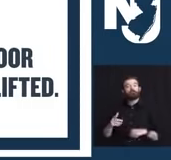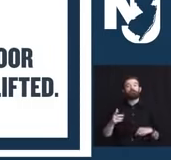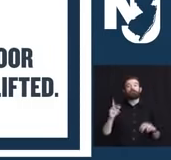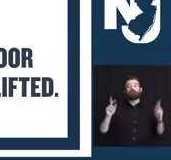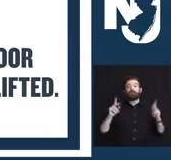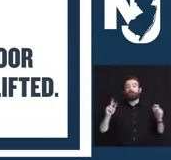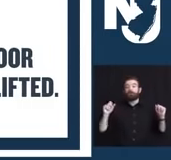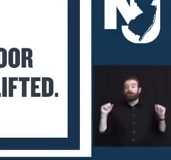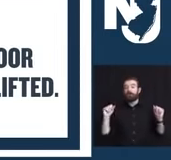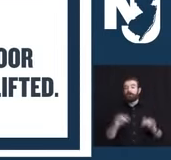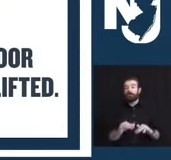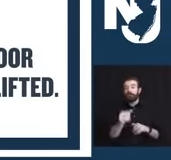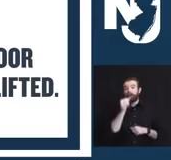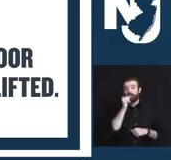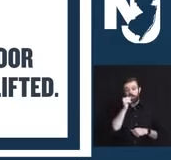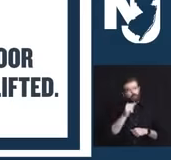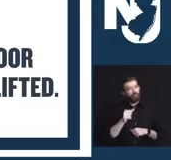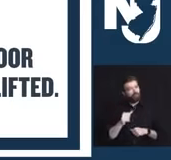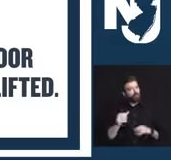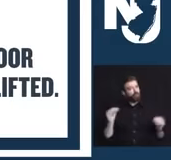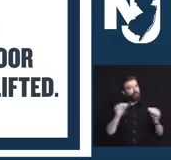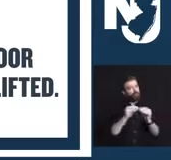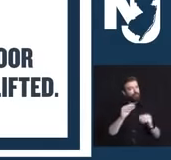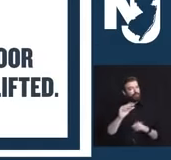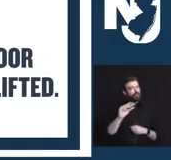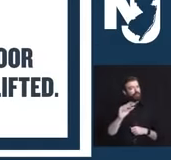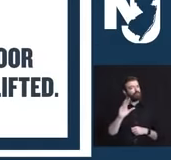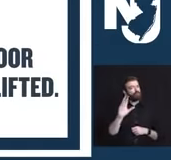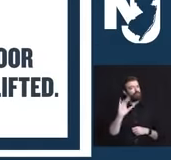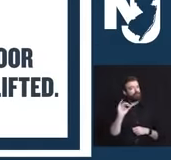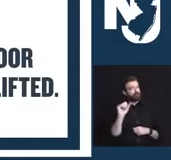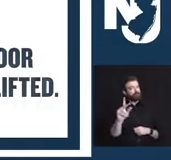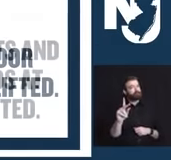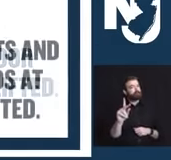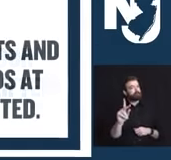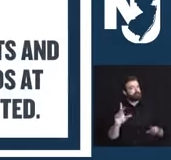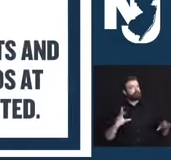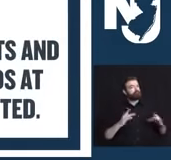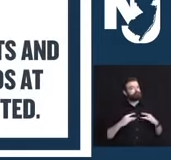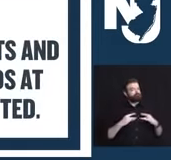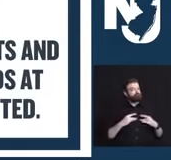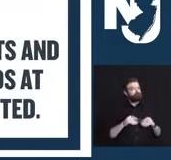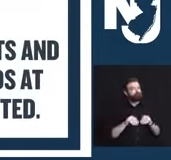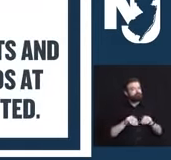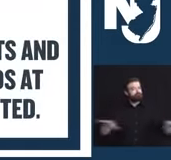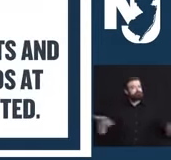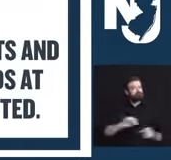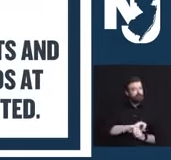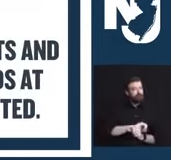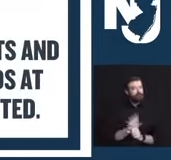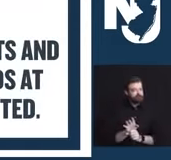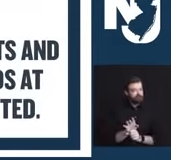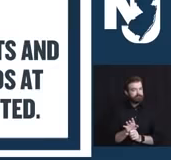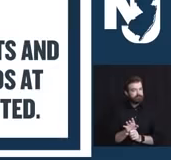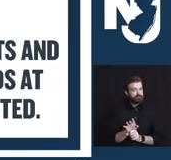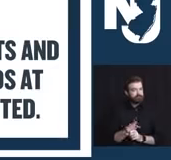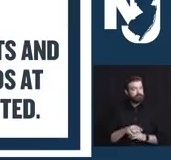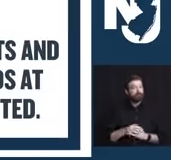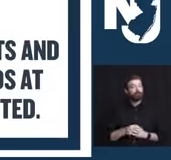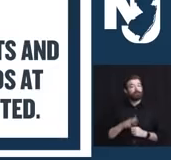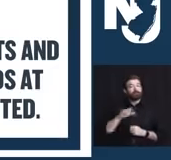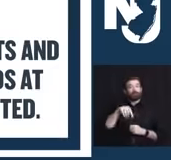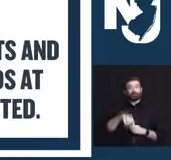allowing the virus to spread. And also effective this Friday, we will lift the prohibition on buffets and